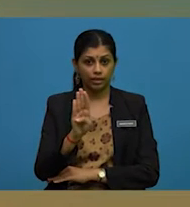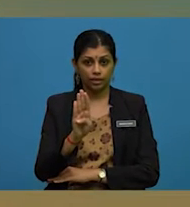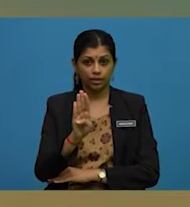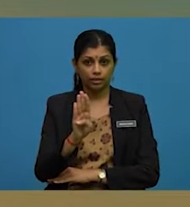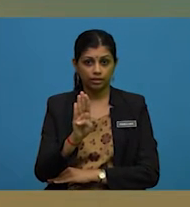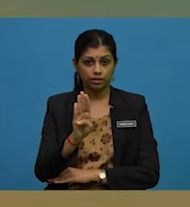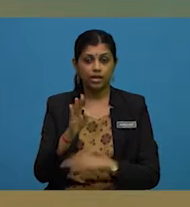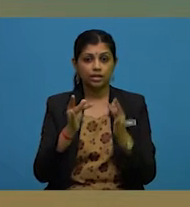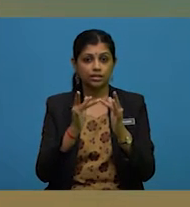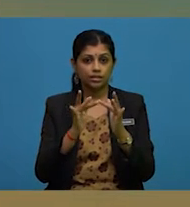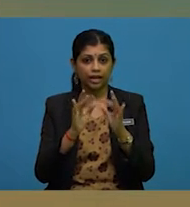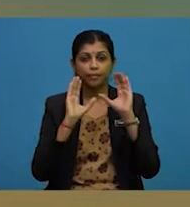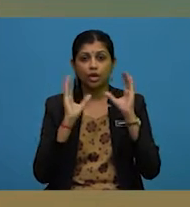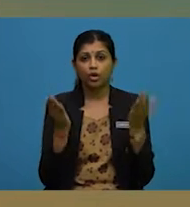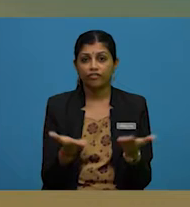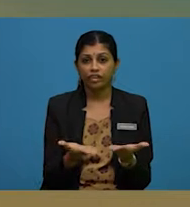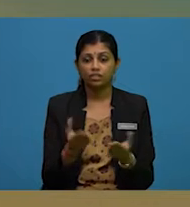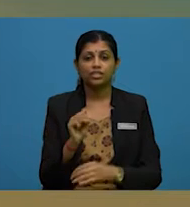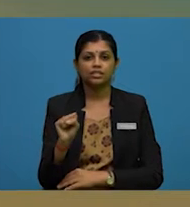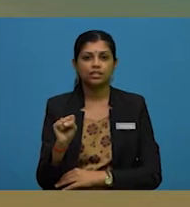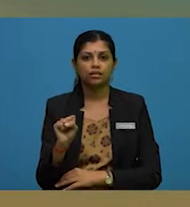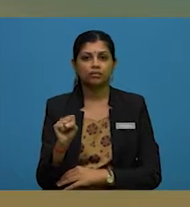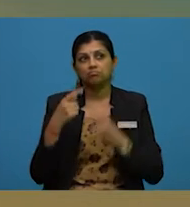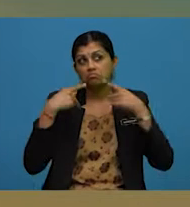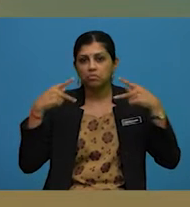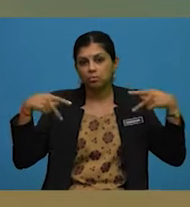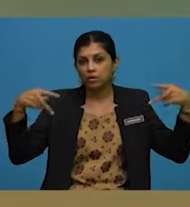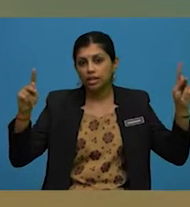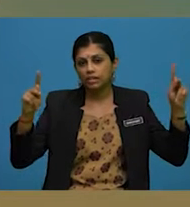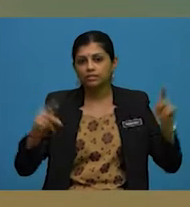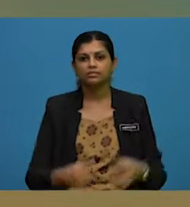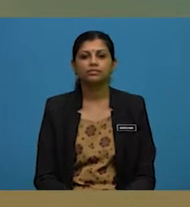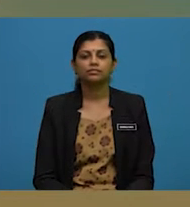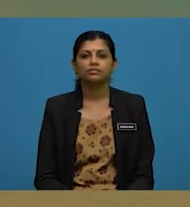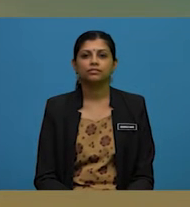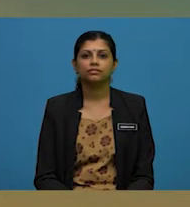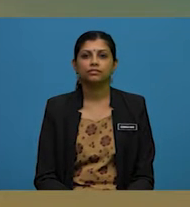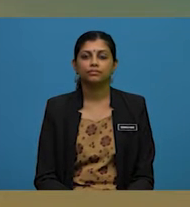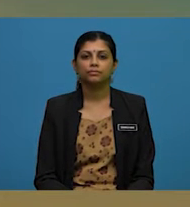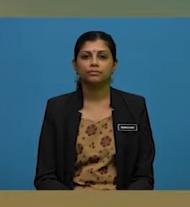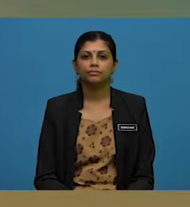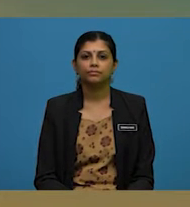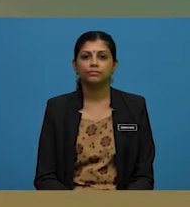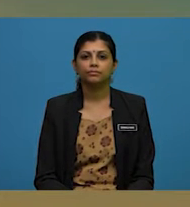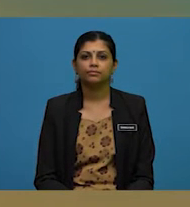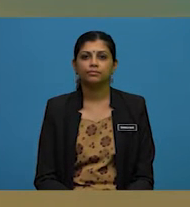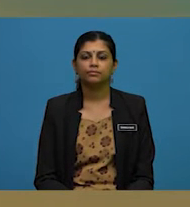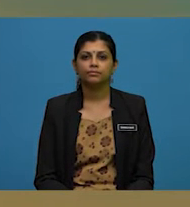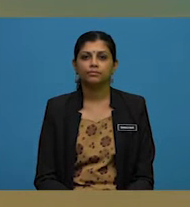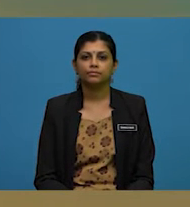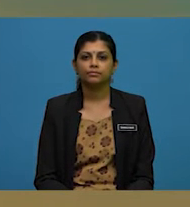B. Cyber confessions are popular due to their anonymity.